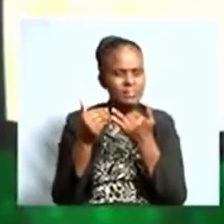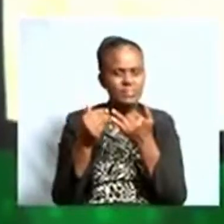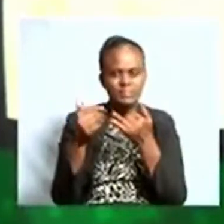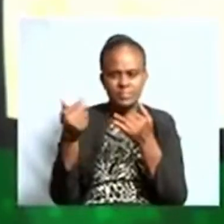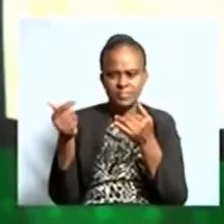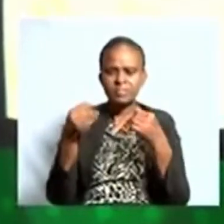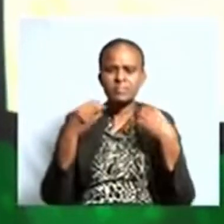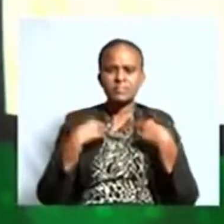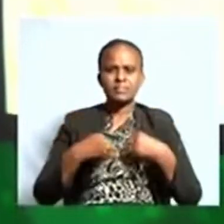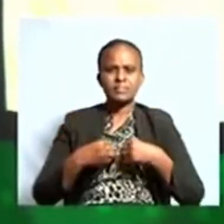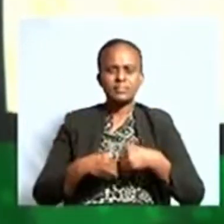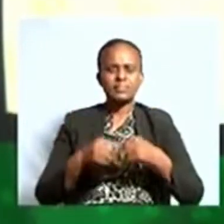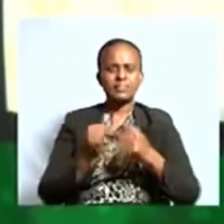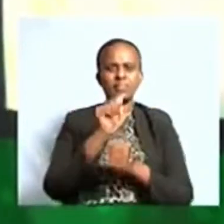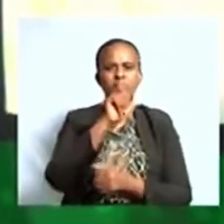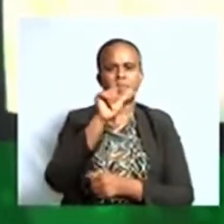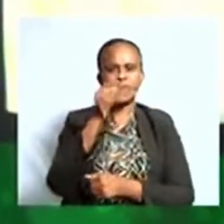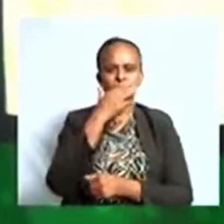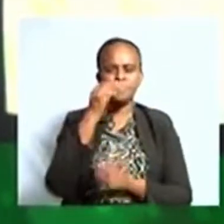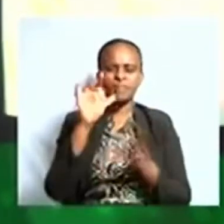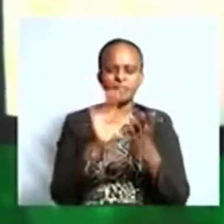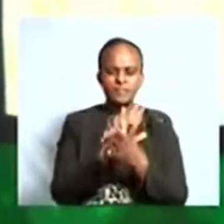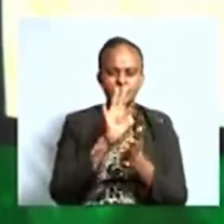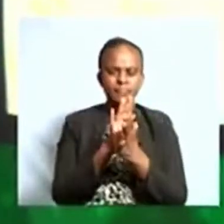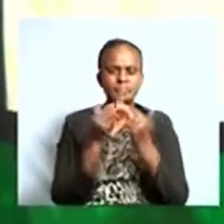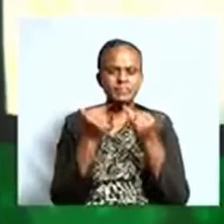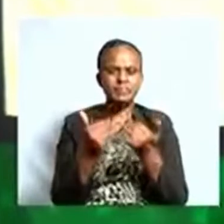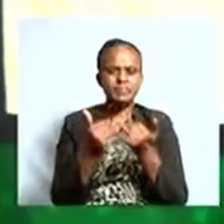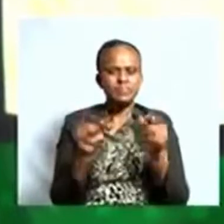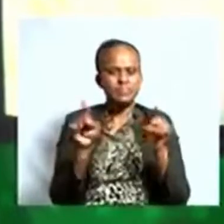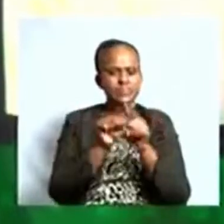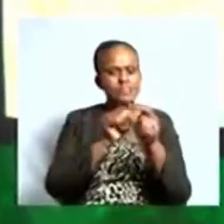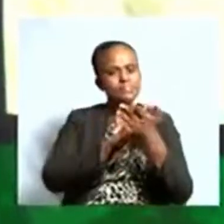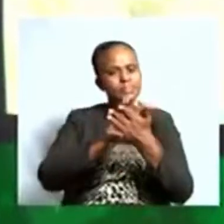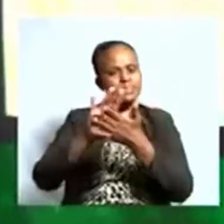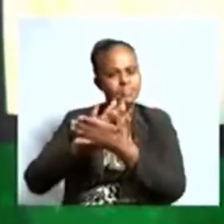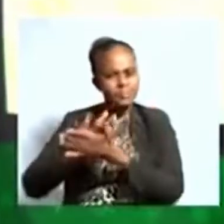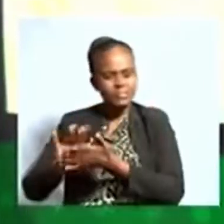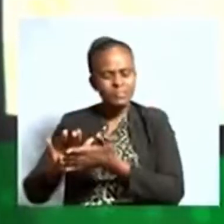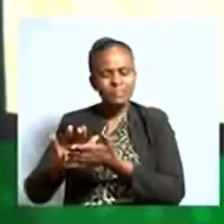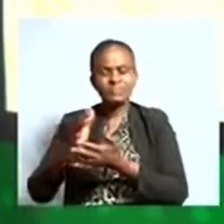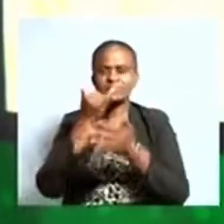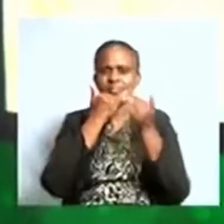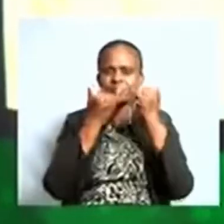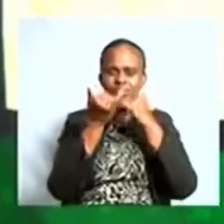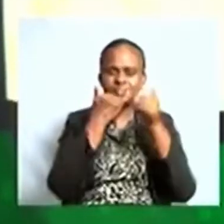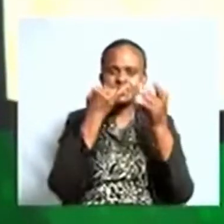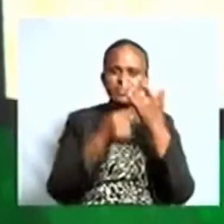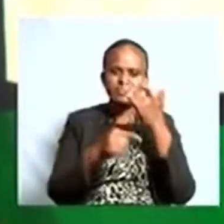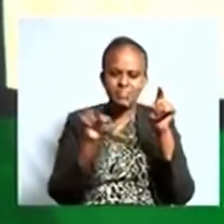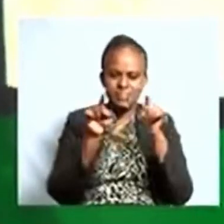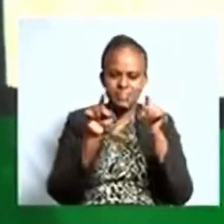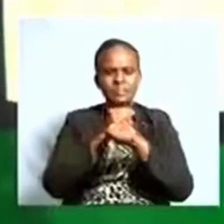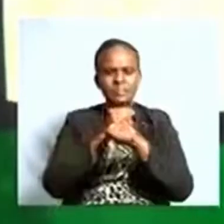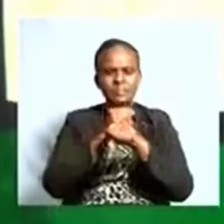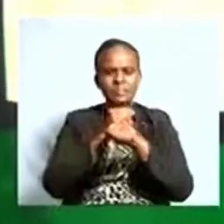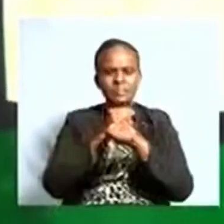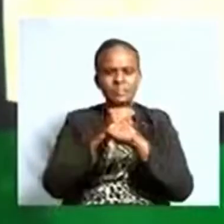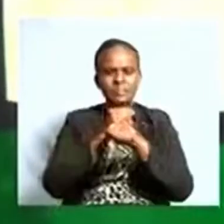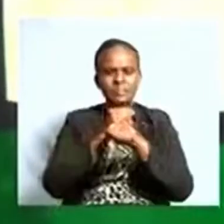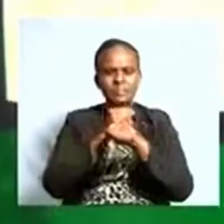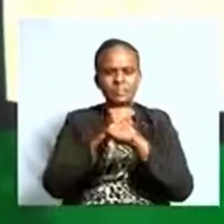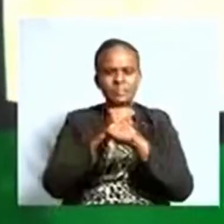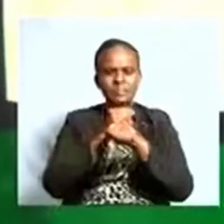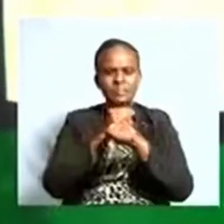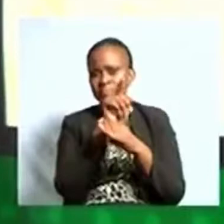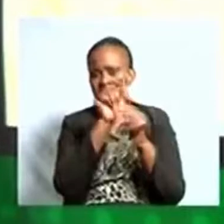mayor and Lusaka City Council should move and clear the illegality and compel people to where they are supposed